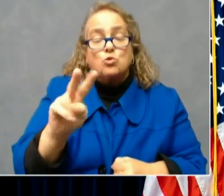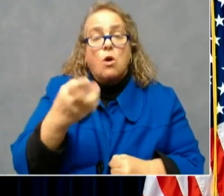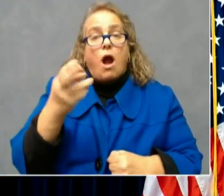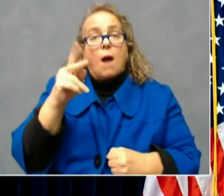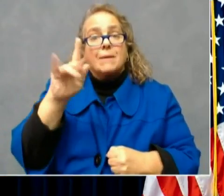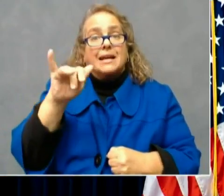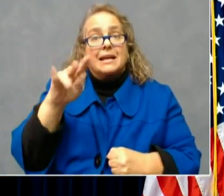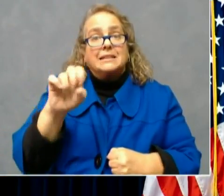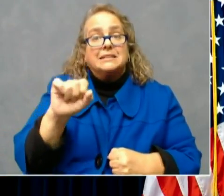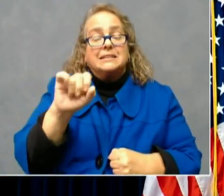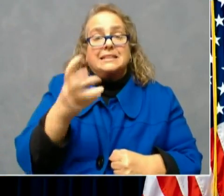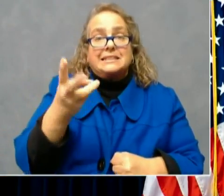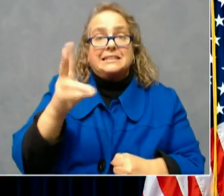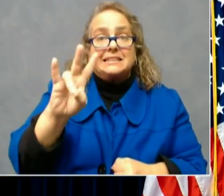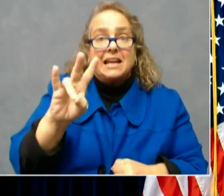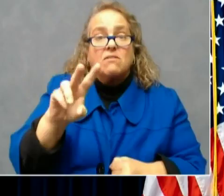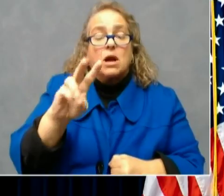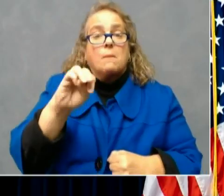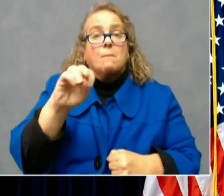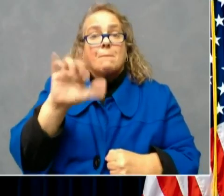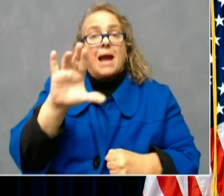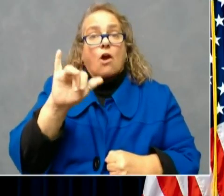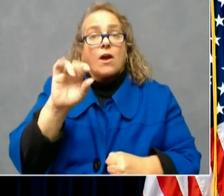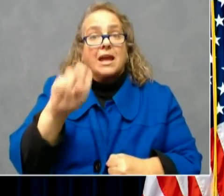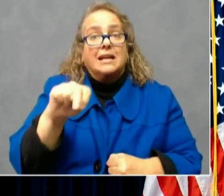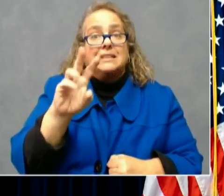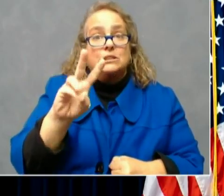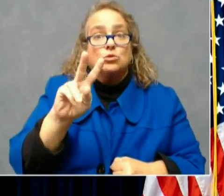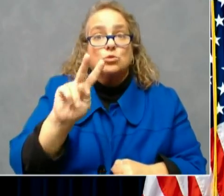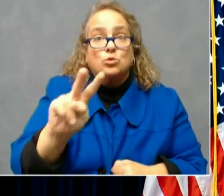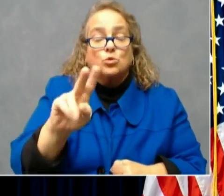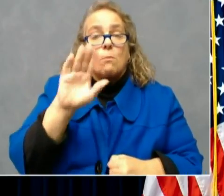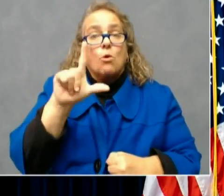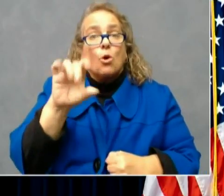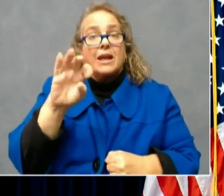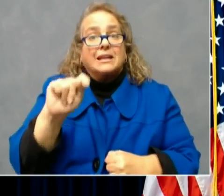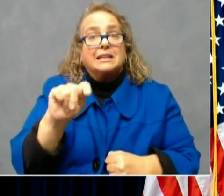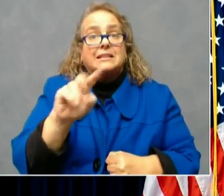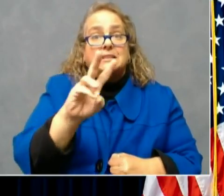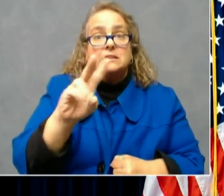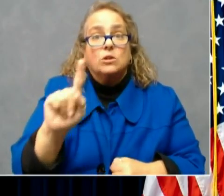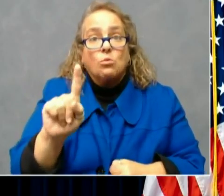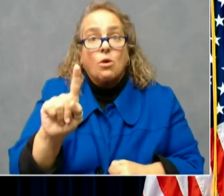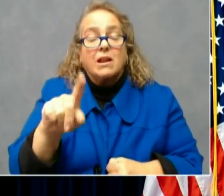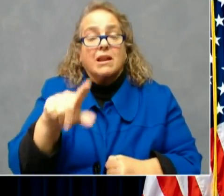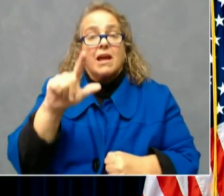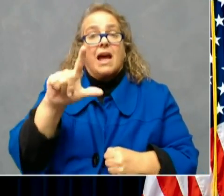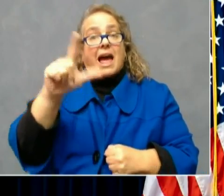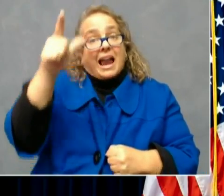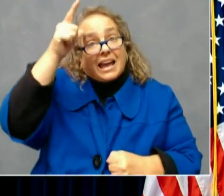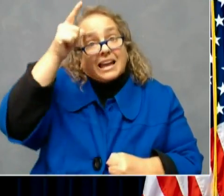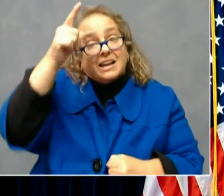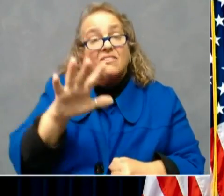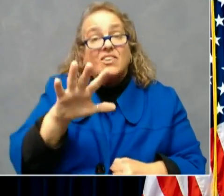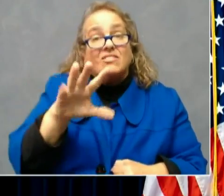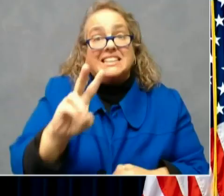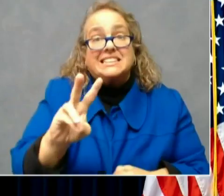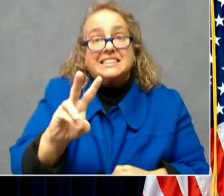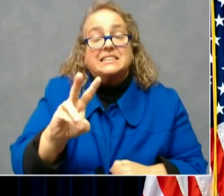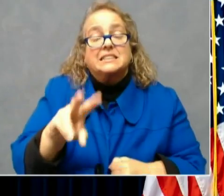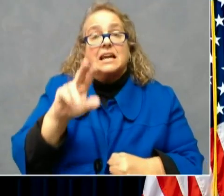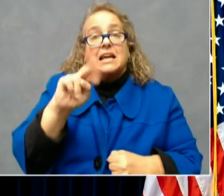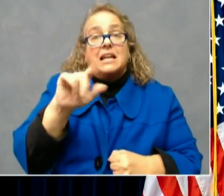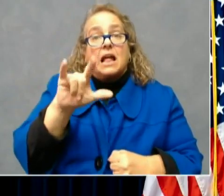67. Marion, 62. Bullitt, 61. Lincoln, 56. Nelson,